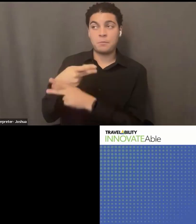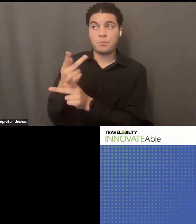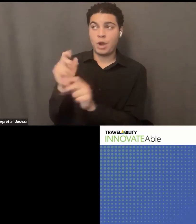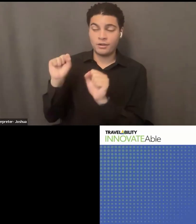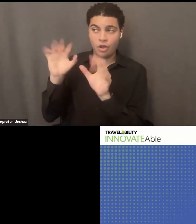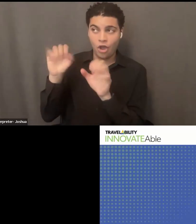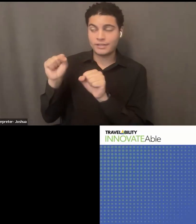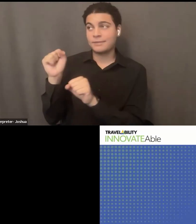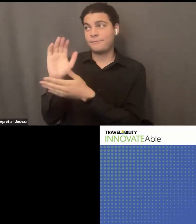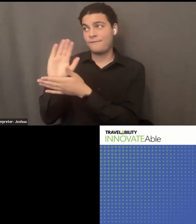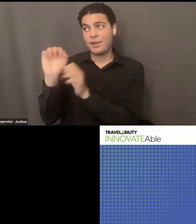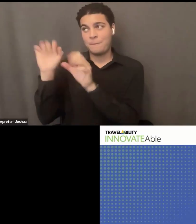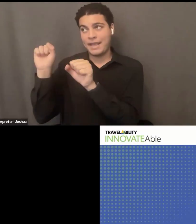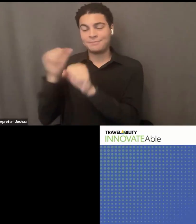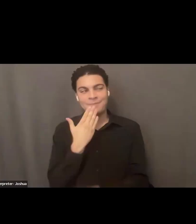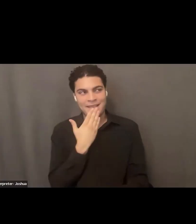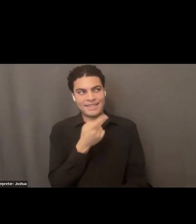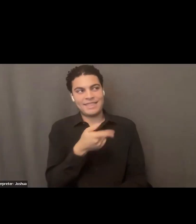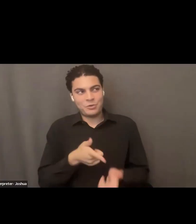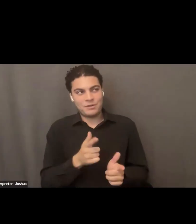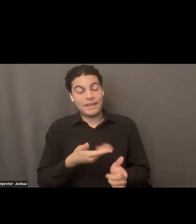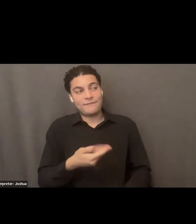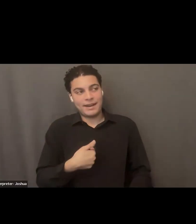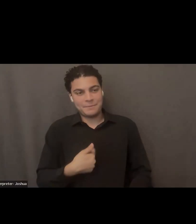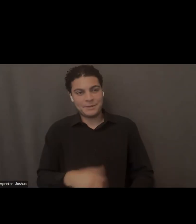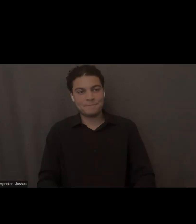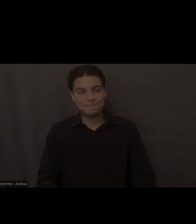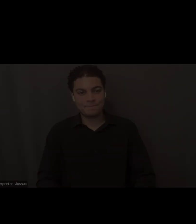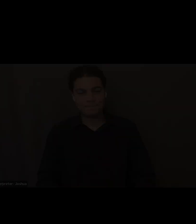excited. for having me. All right, let's move on to our next contestant.